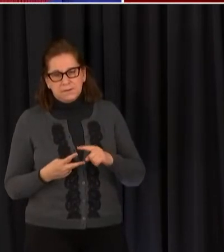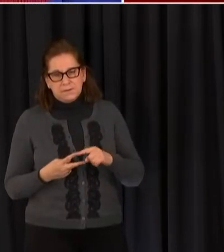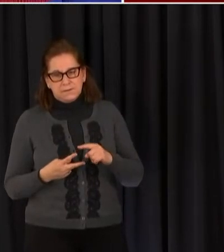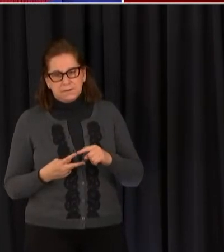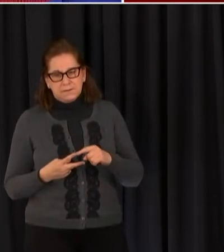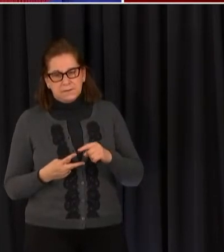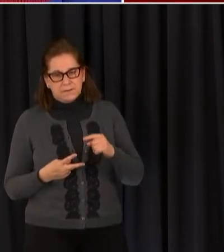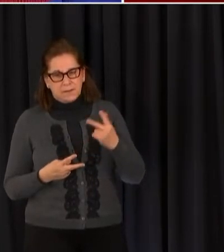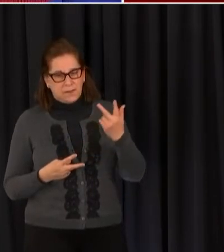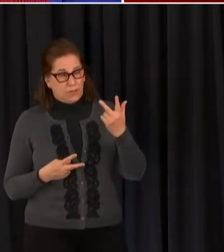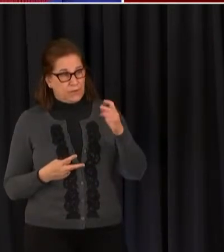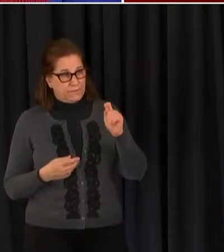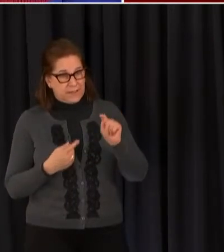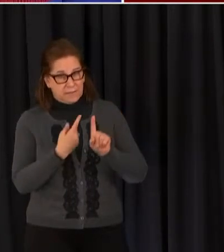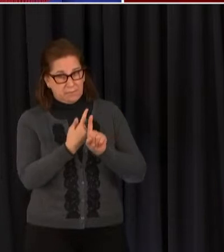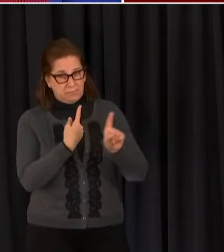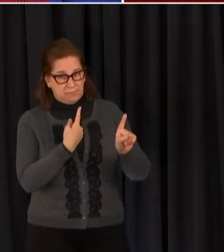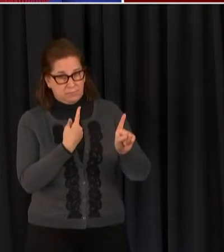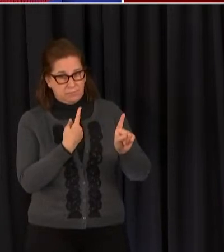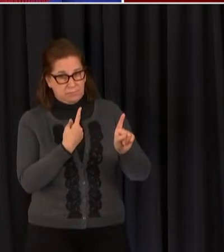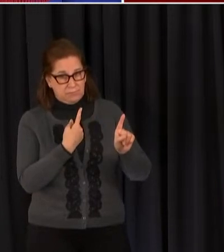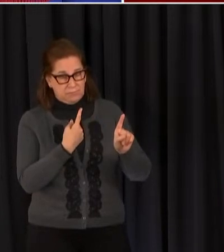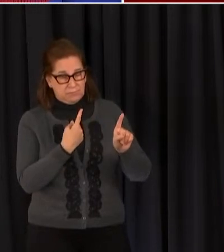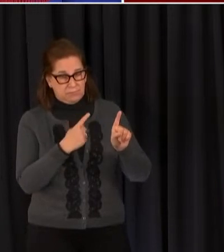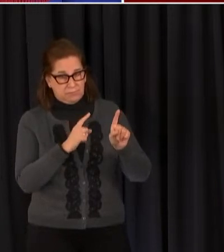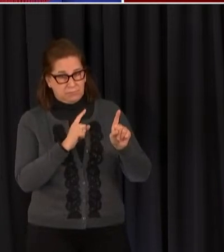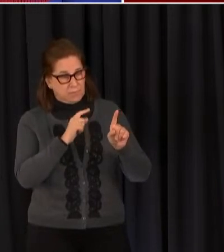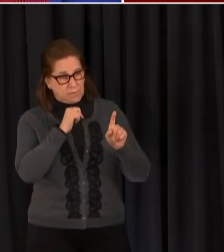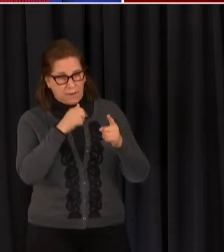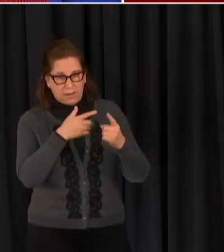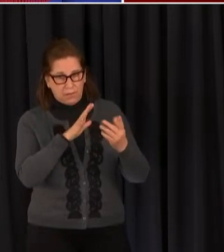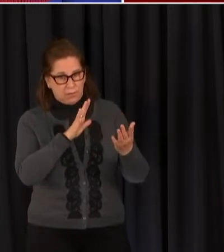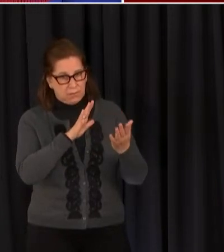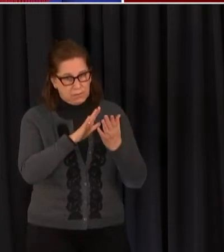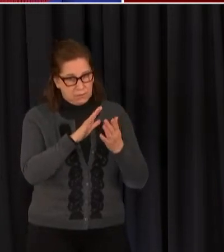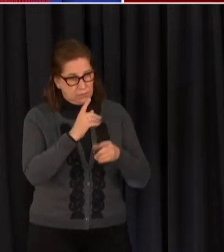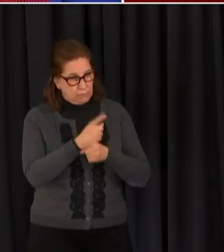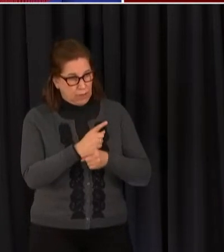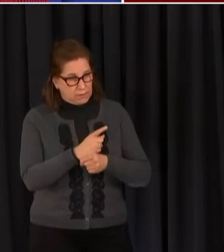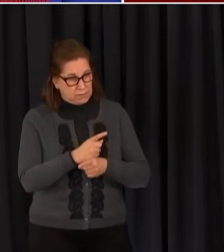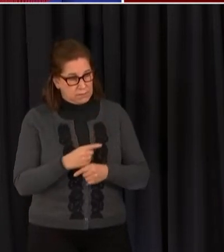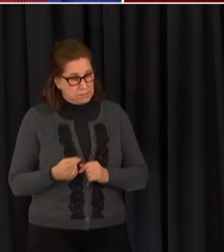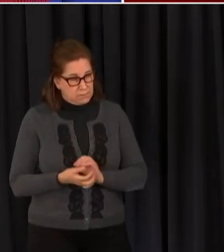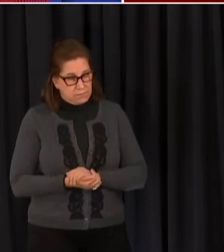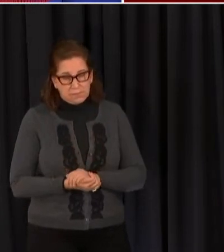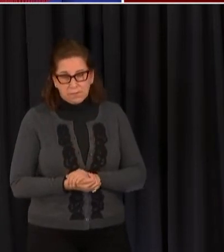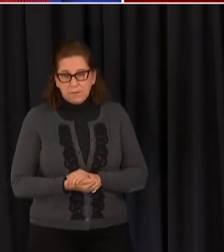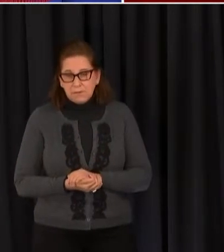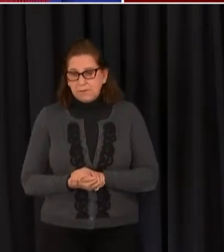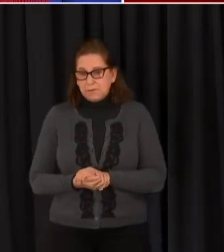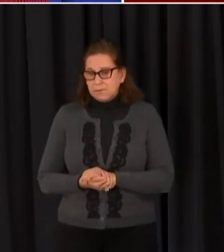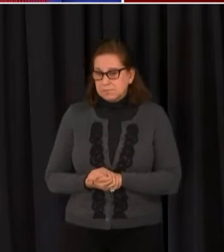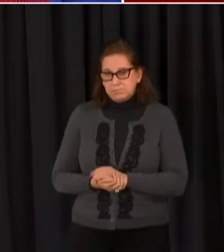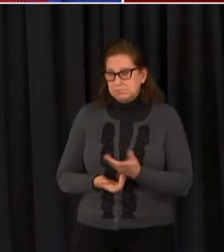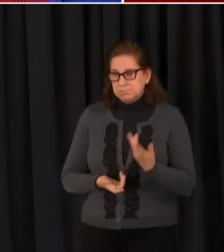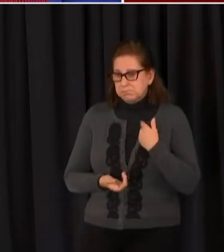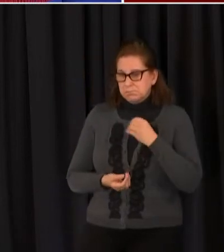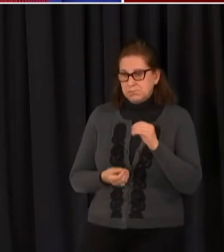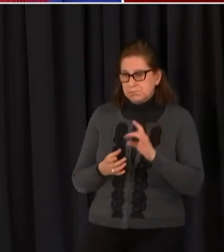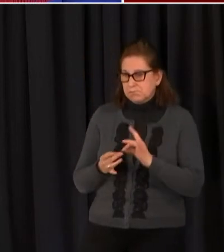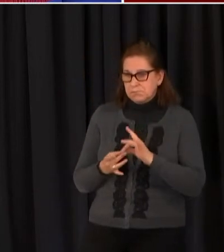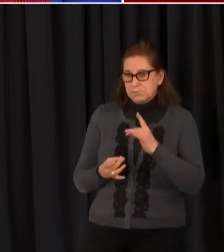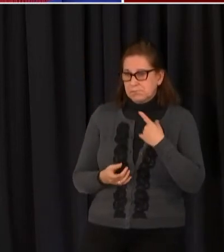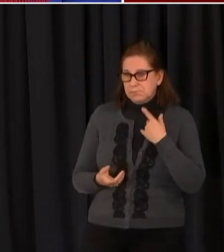feet of distance in schools might be sufficient, not 6 feet. Is that something that you're looking at? We make no comment on that at